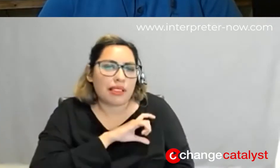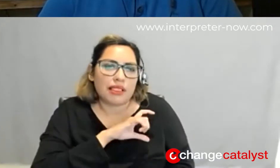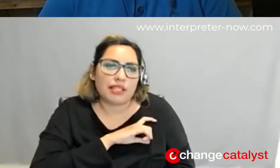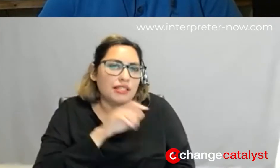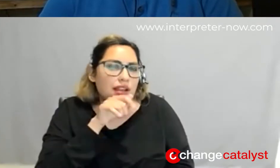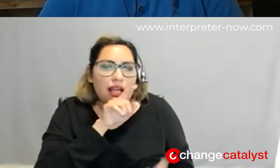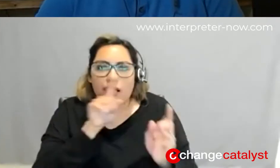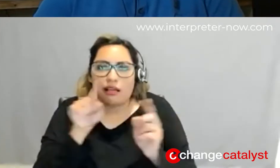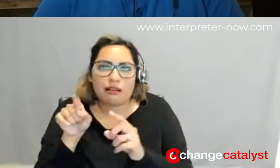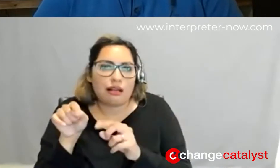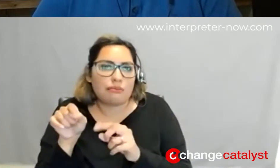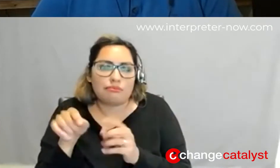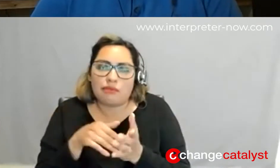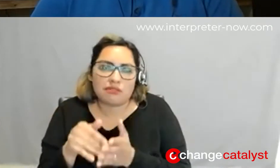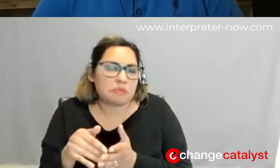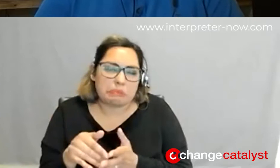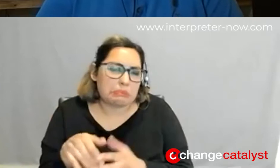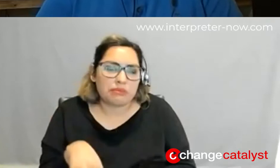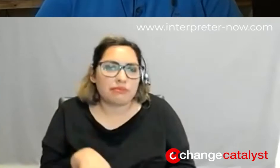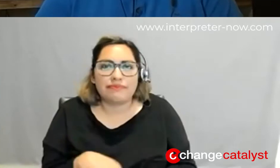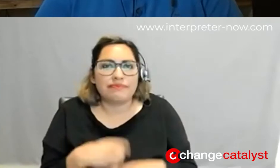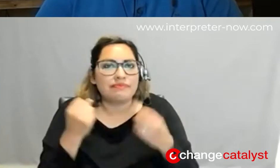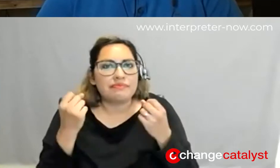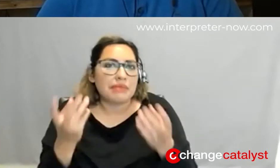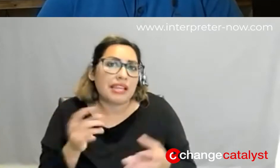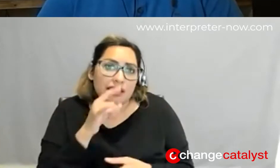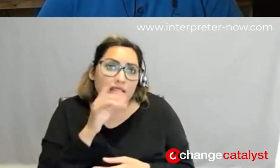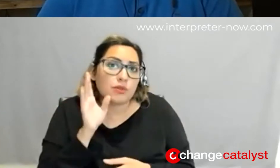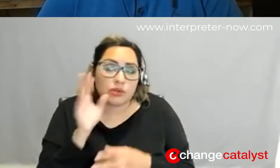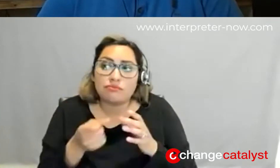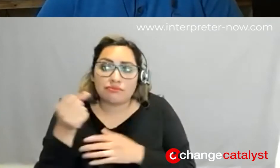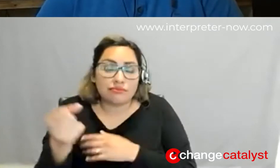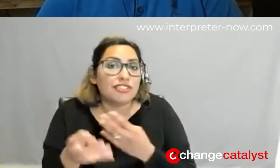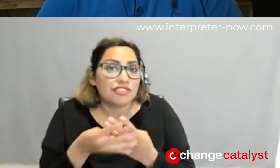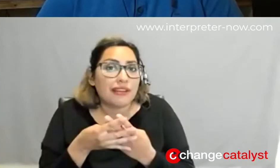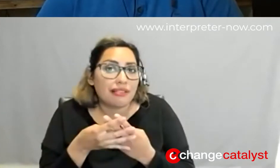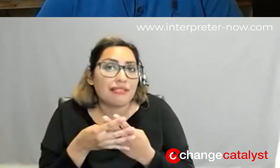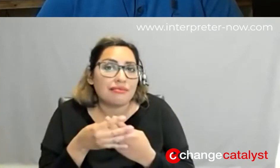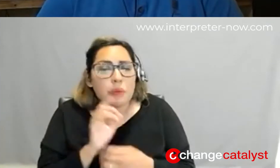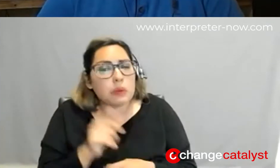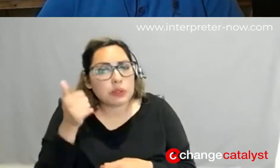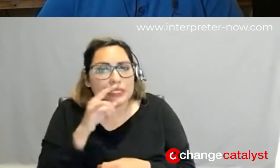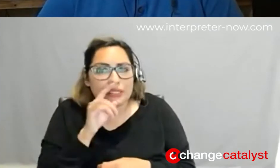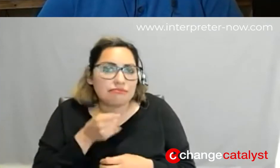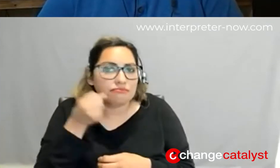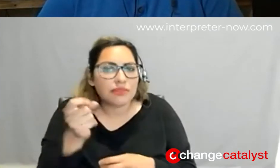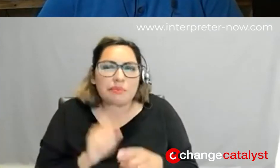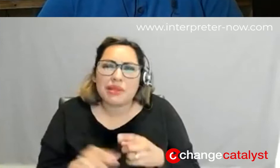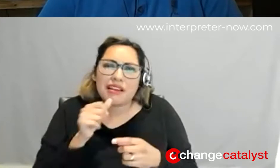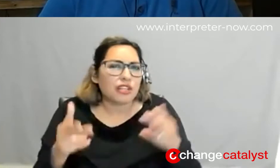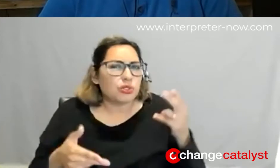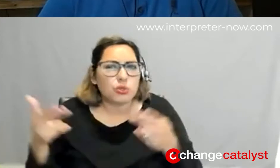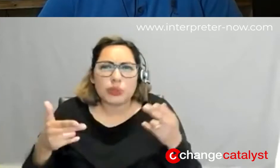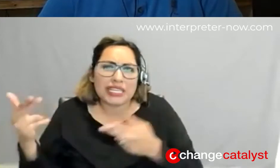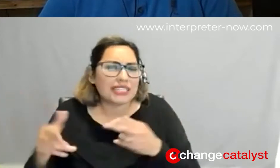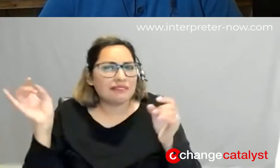around unescorted. And there's some kids that were in jail or older kids that were in jail, but, it wasn't like shootings on the street and